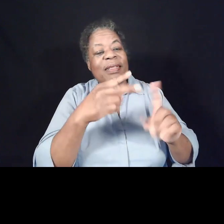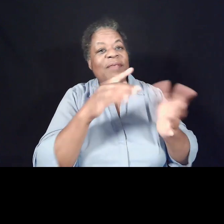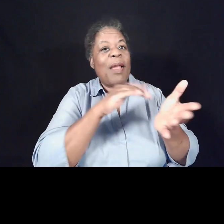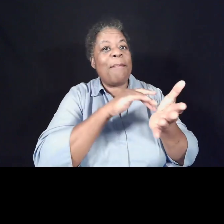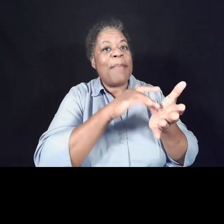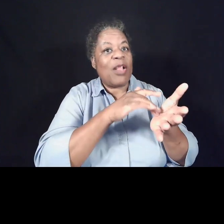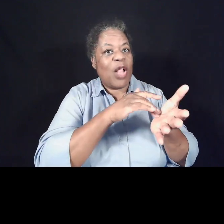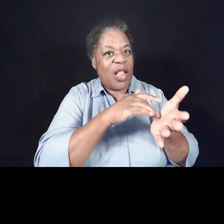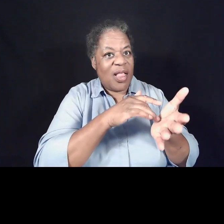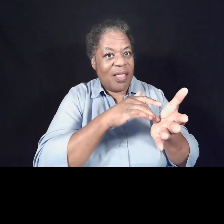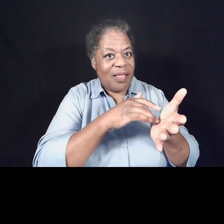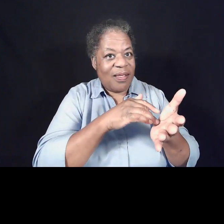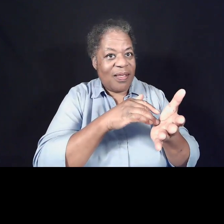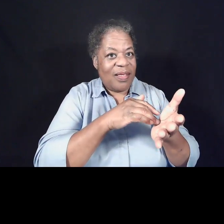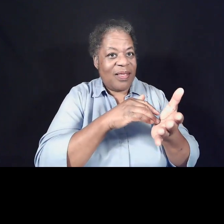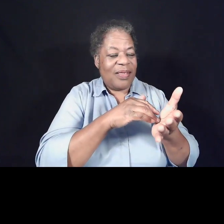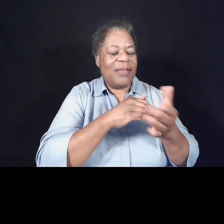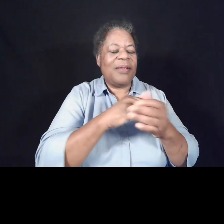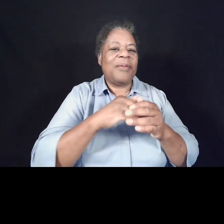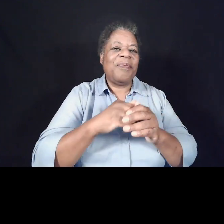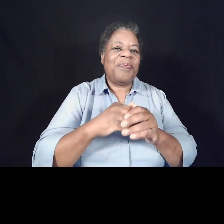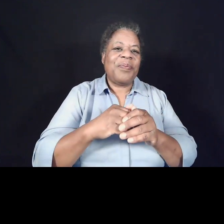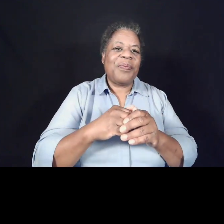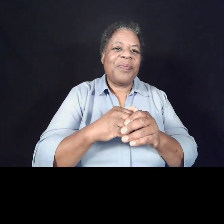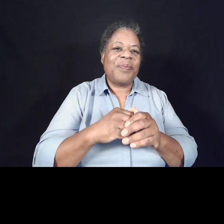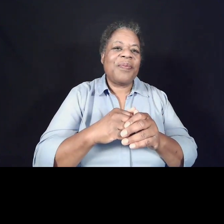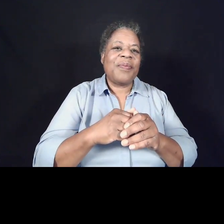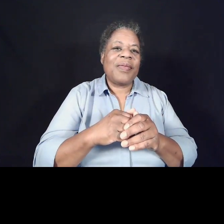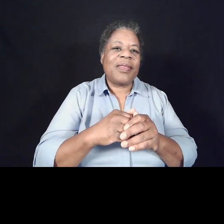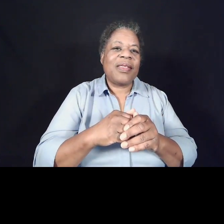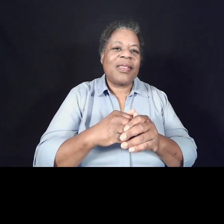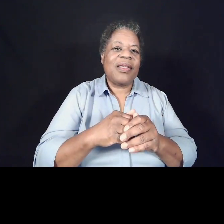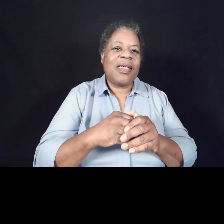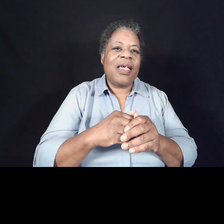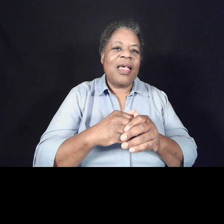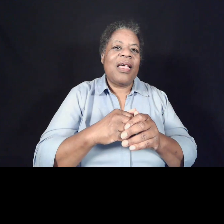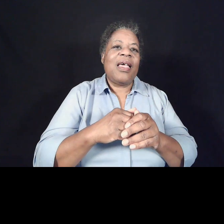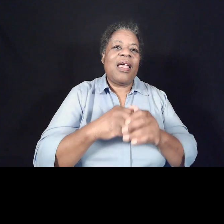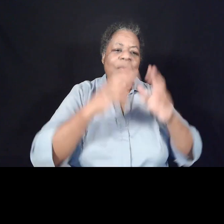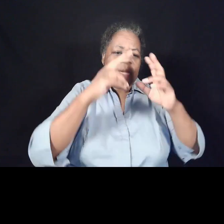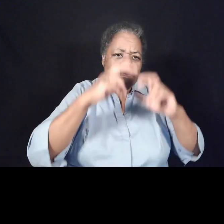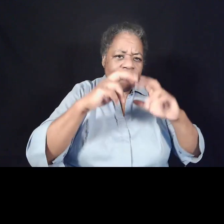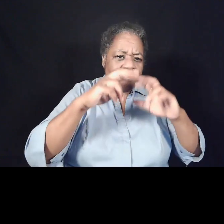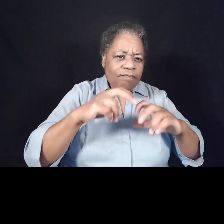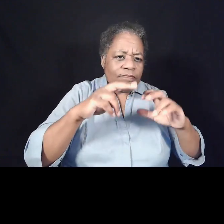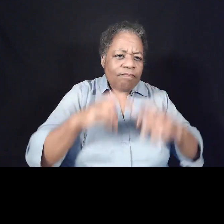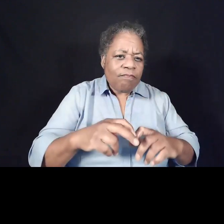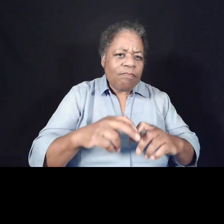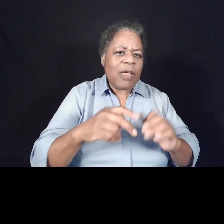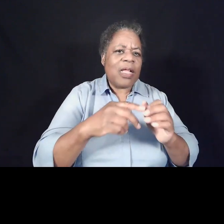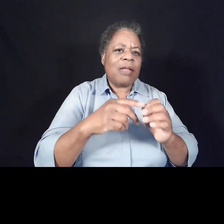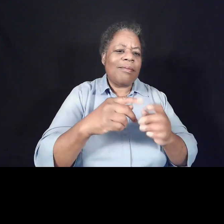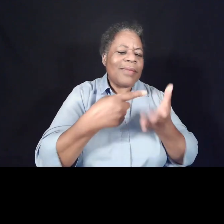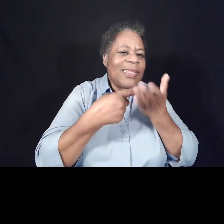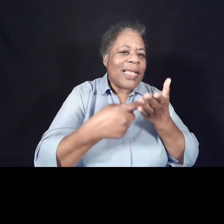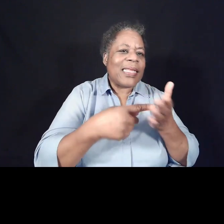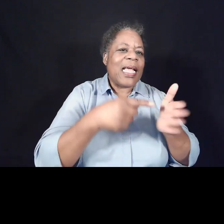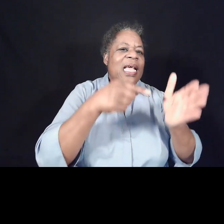to James' message here. As we work our way through the passage, we'll talk about